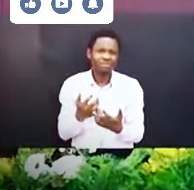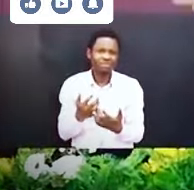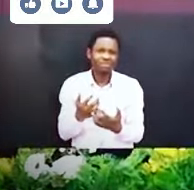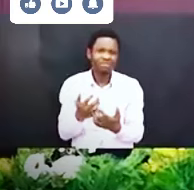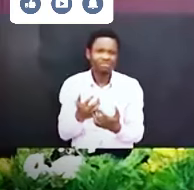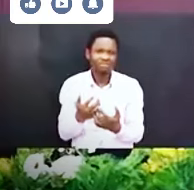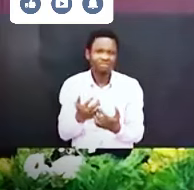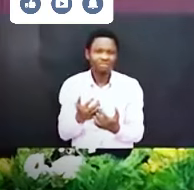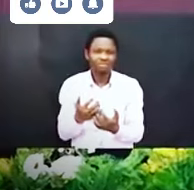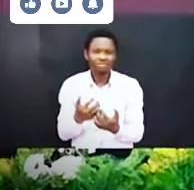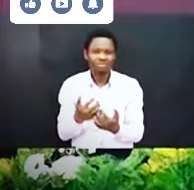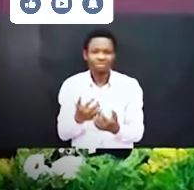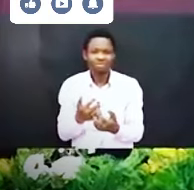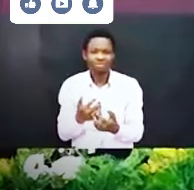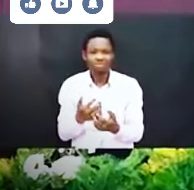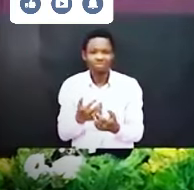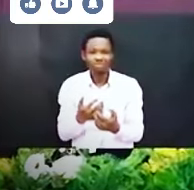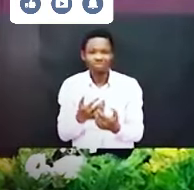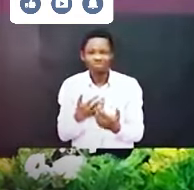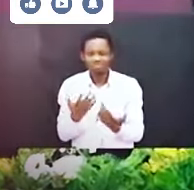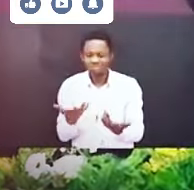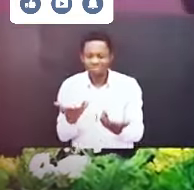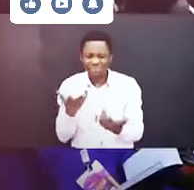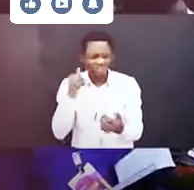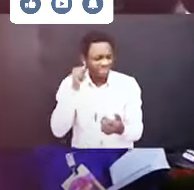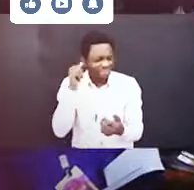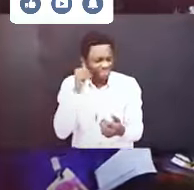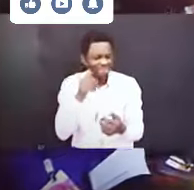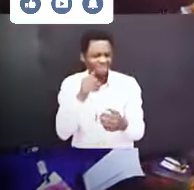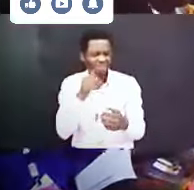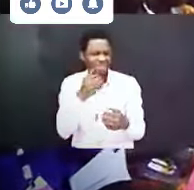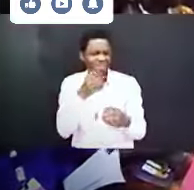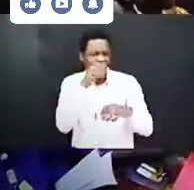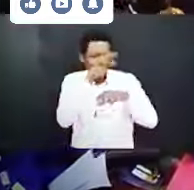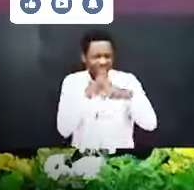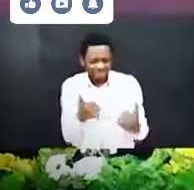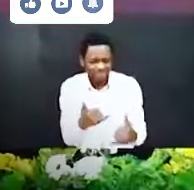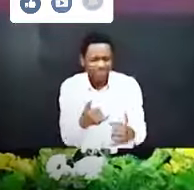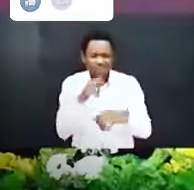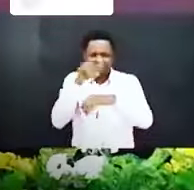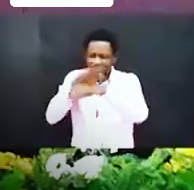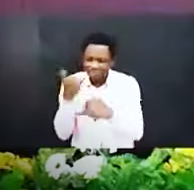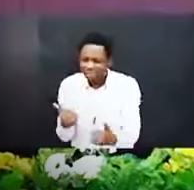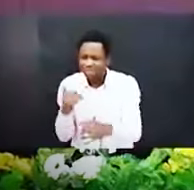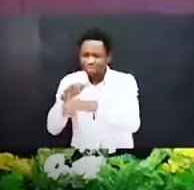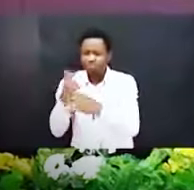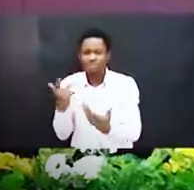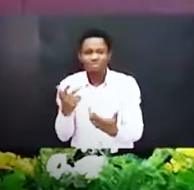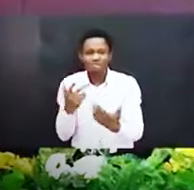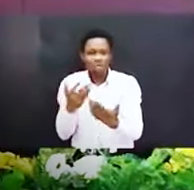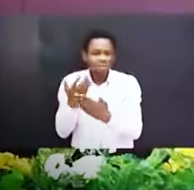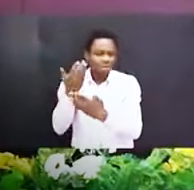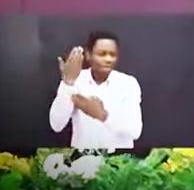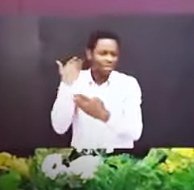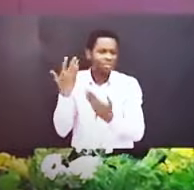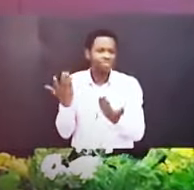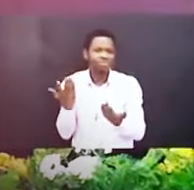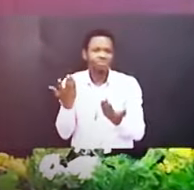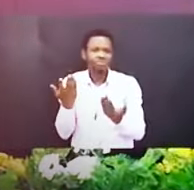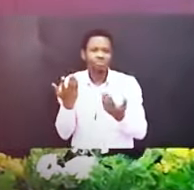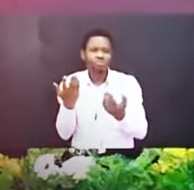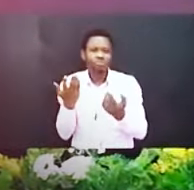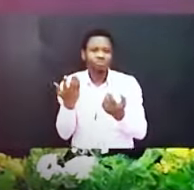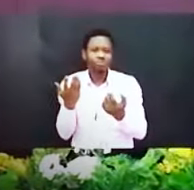you come soon? And the next one, run. We have had calls to dismiss pastors because it was the spouses